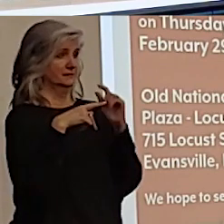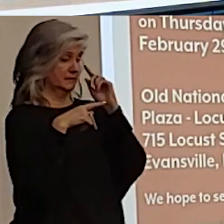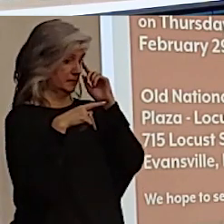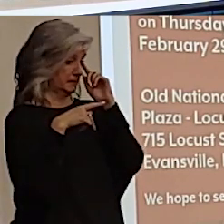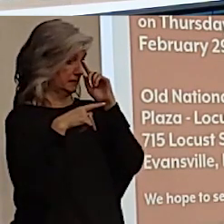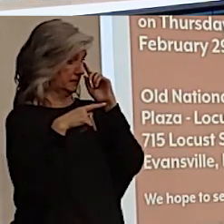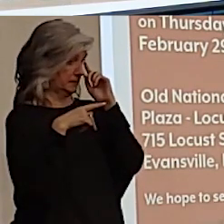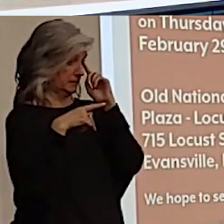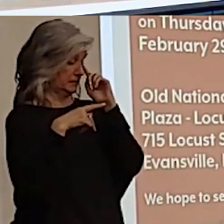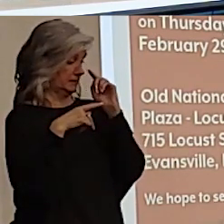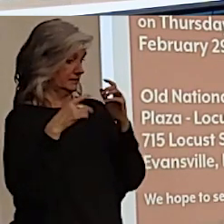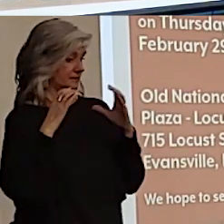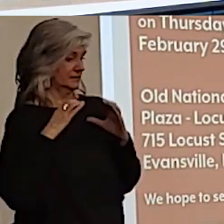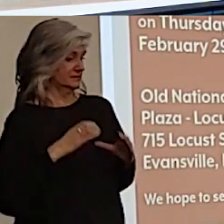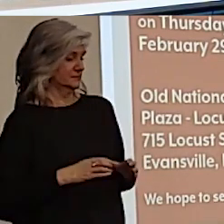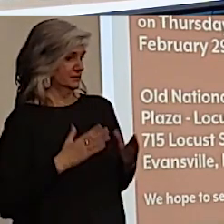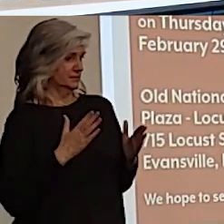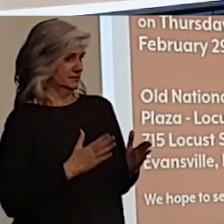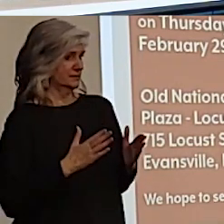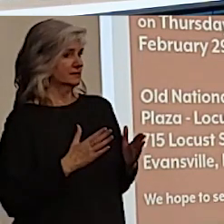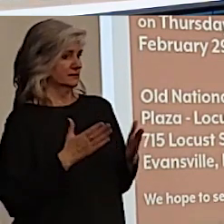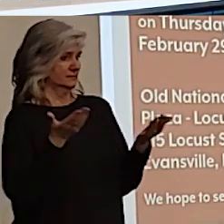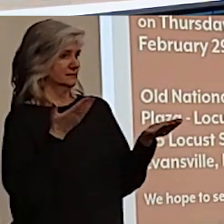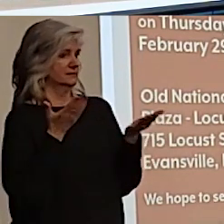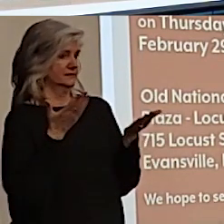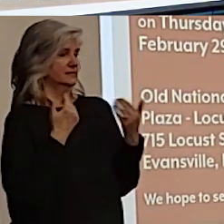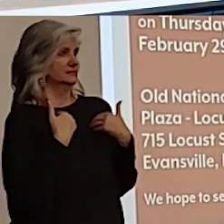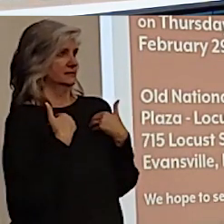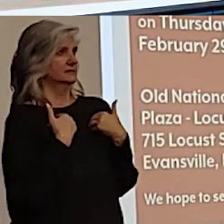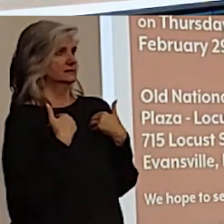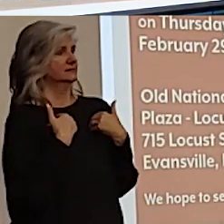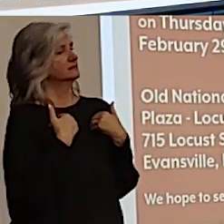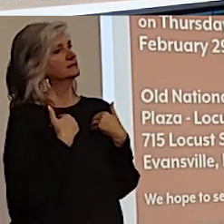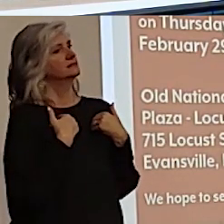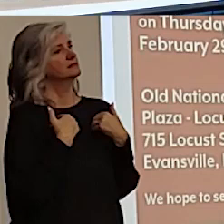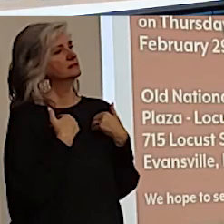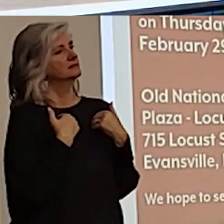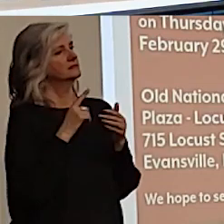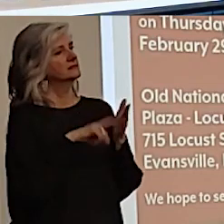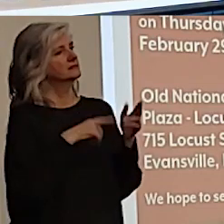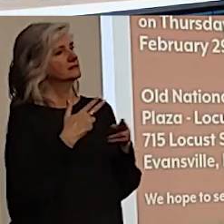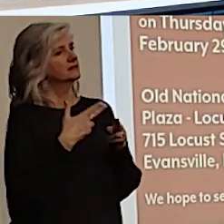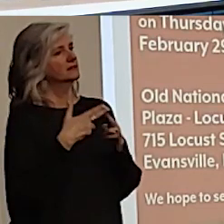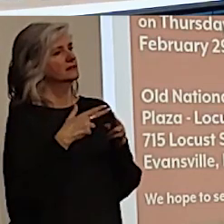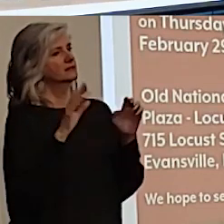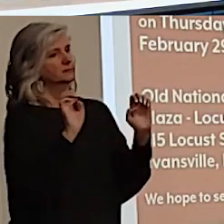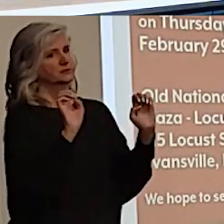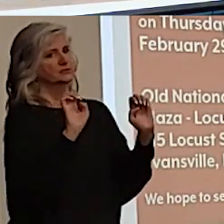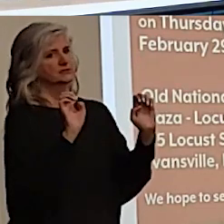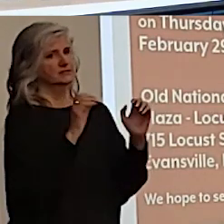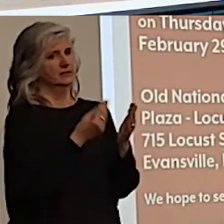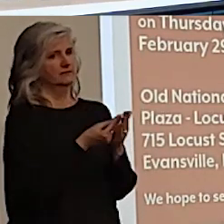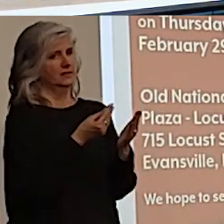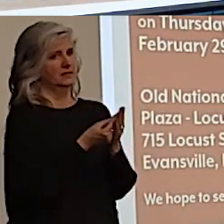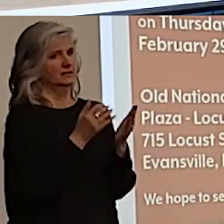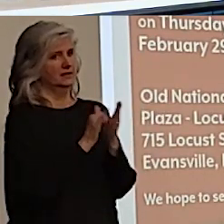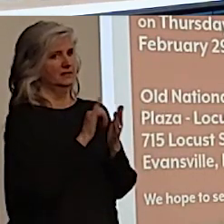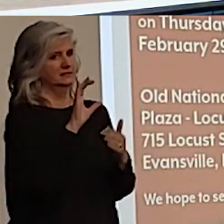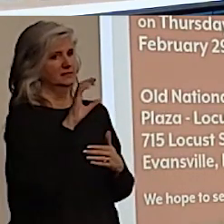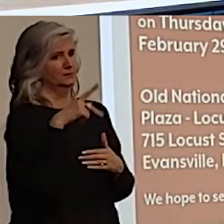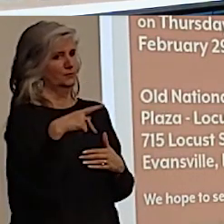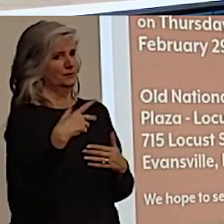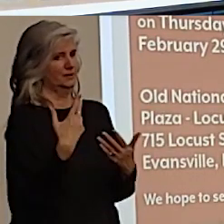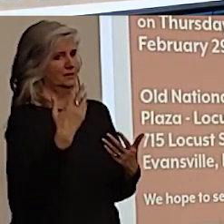customer services that there is a what they call an emergency fund that